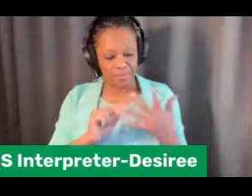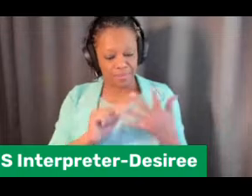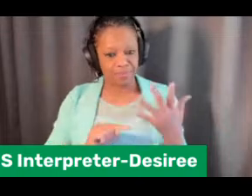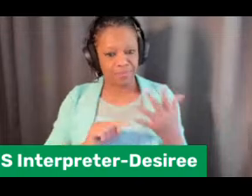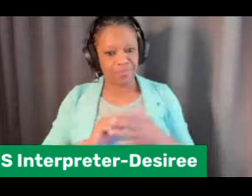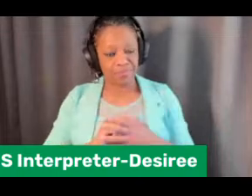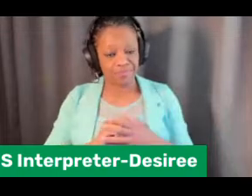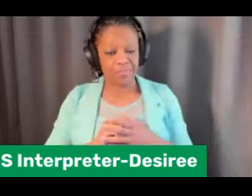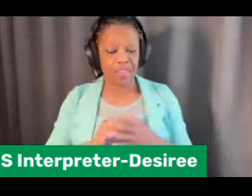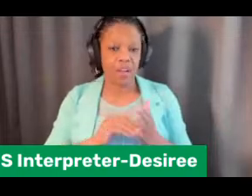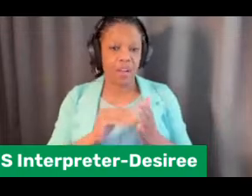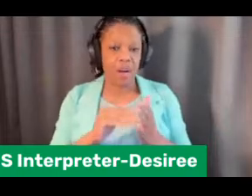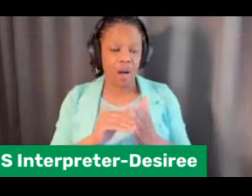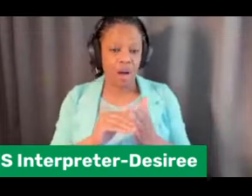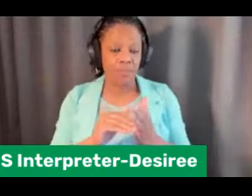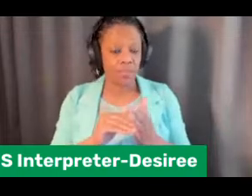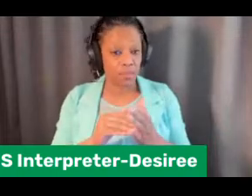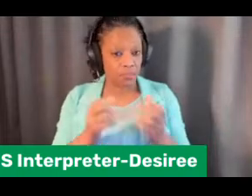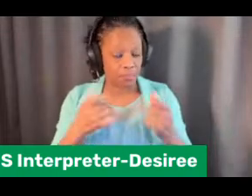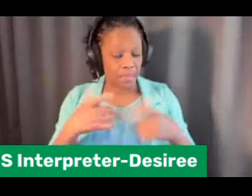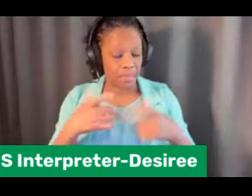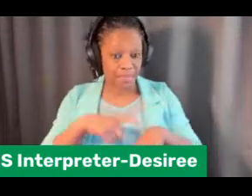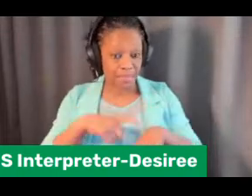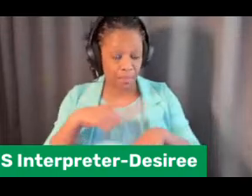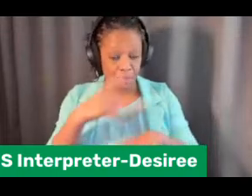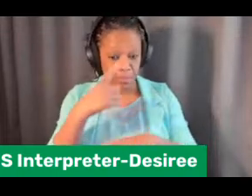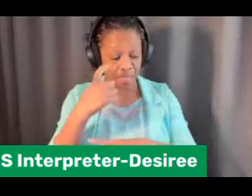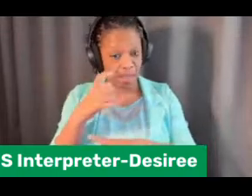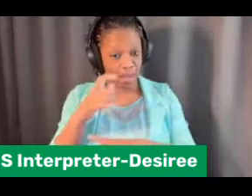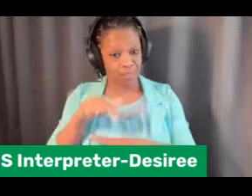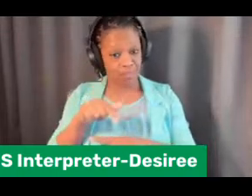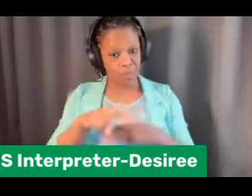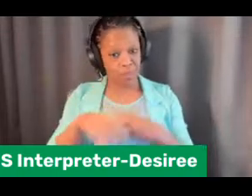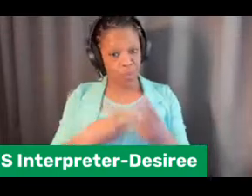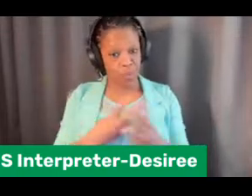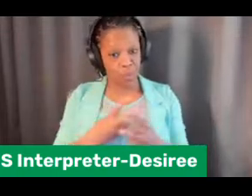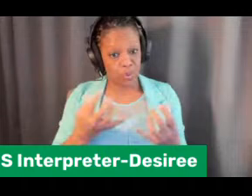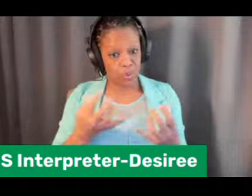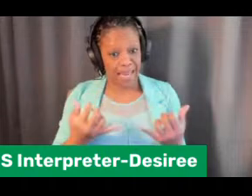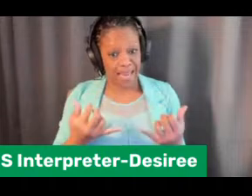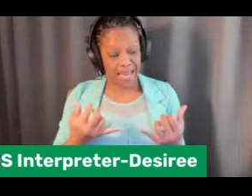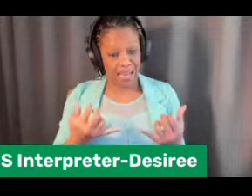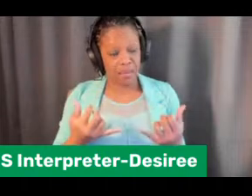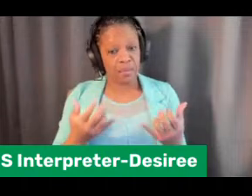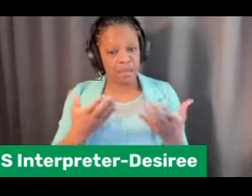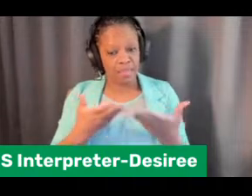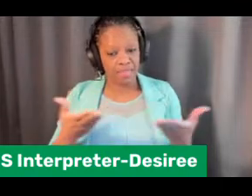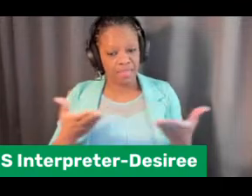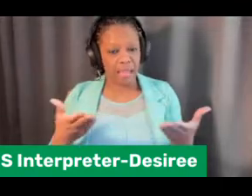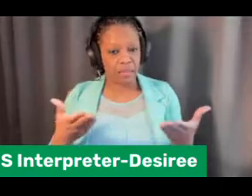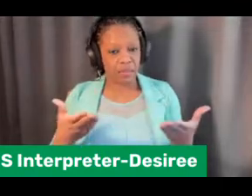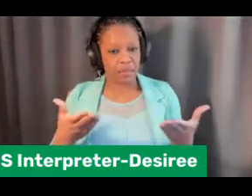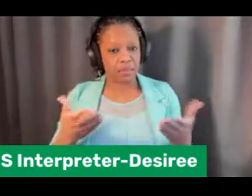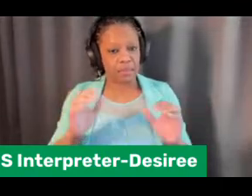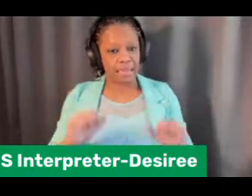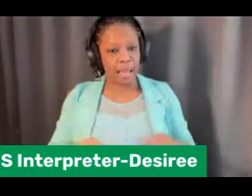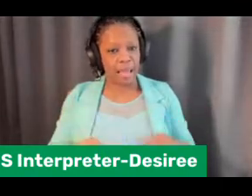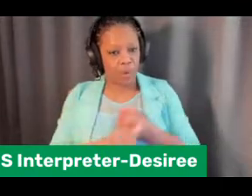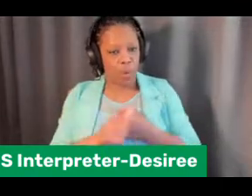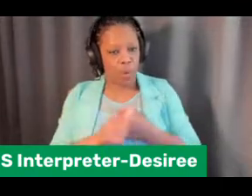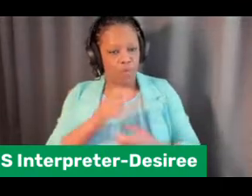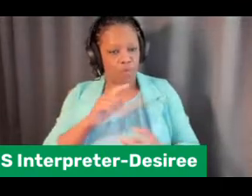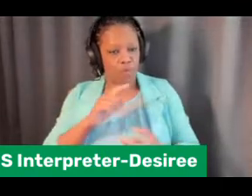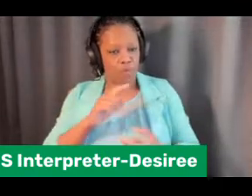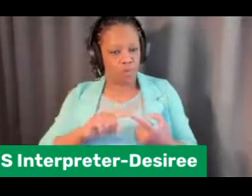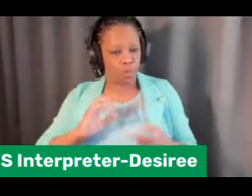oftentimes, unfortunately, given the state of the world today, those things can be harmful. And we hold on to that harm. And so I want to get into the